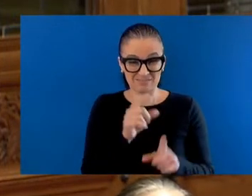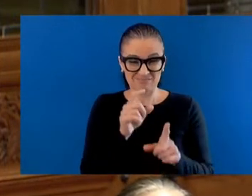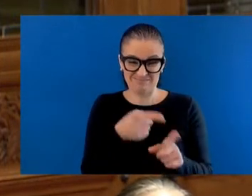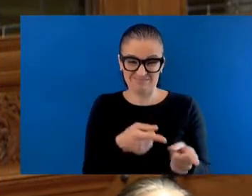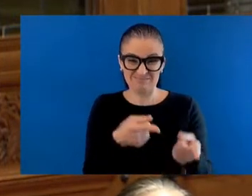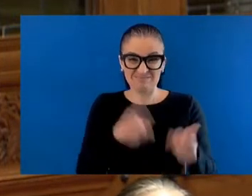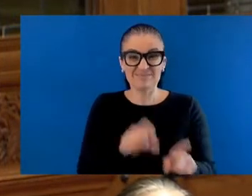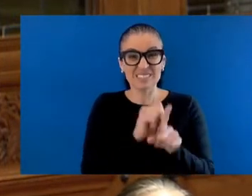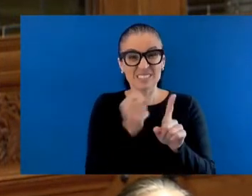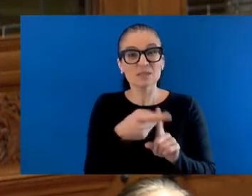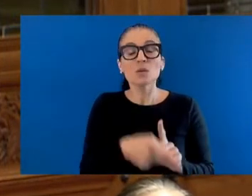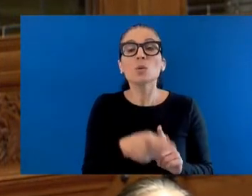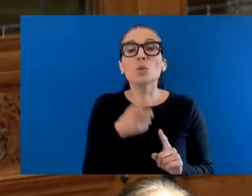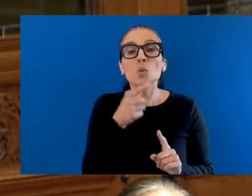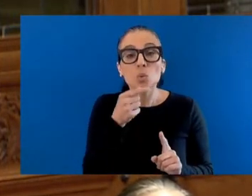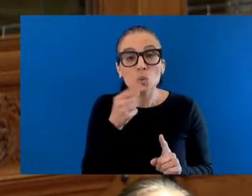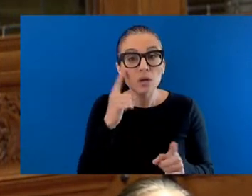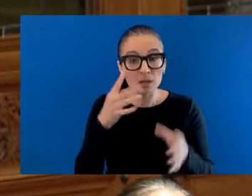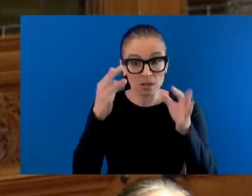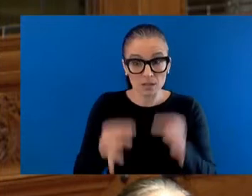can receive a fee,